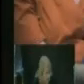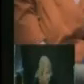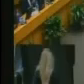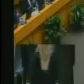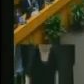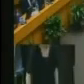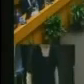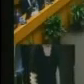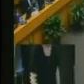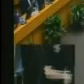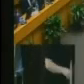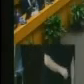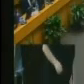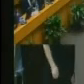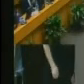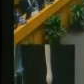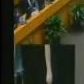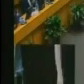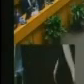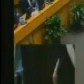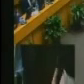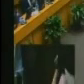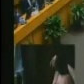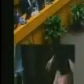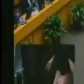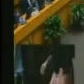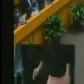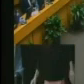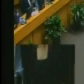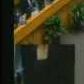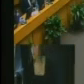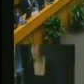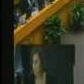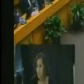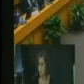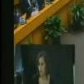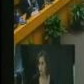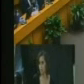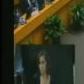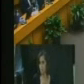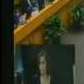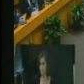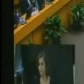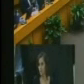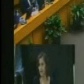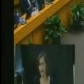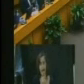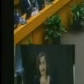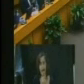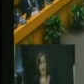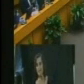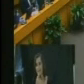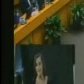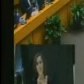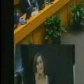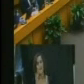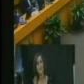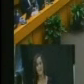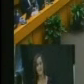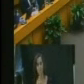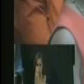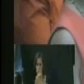Ms. Kincannon, you still have the floor. Oh, I'm sorry, Ms. Ash. I'm sorry. I wasn't going to say anything. Just two quick comments,